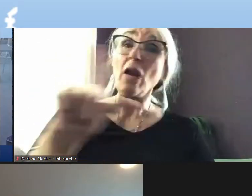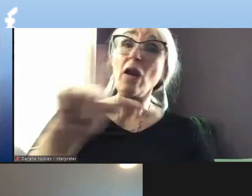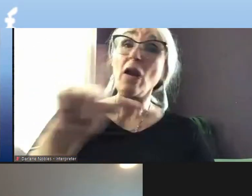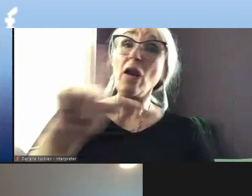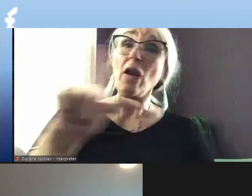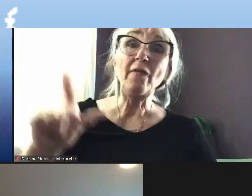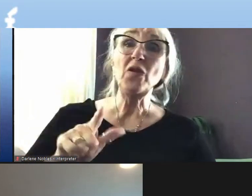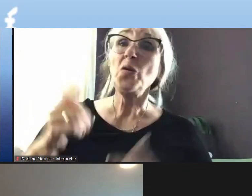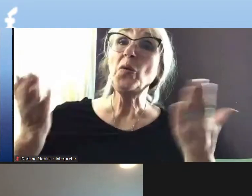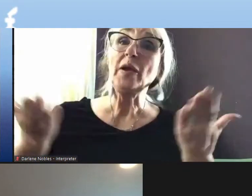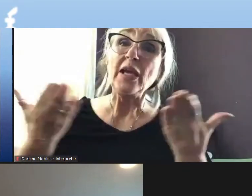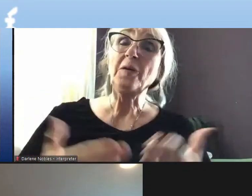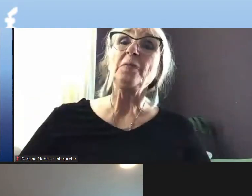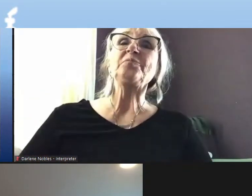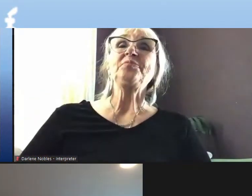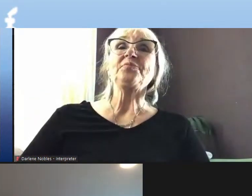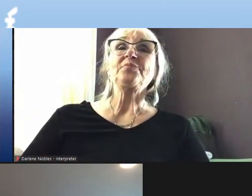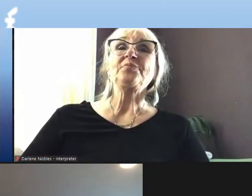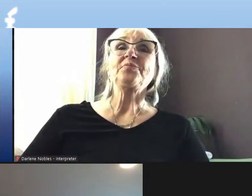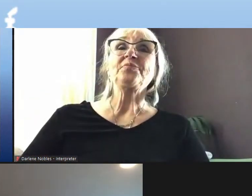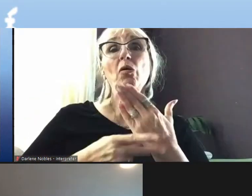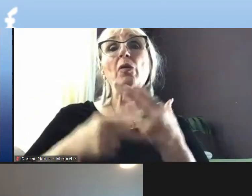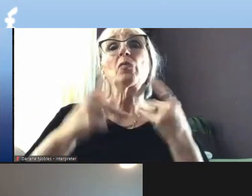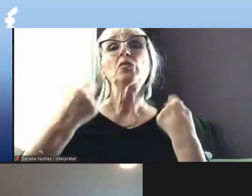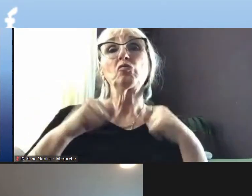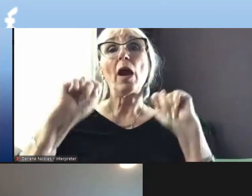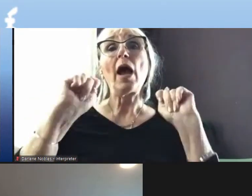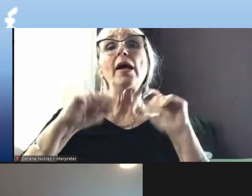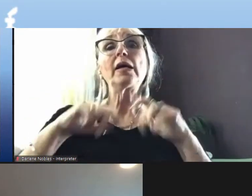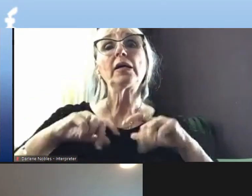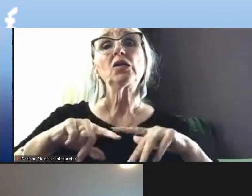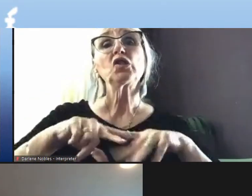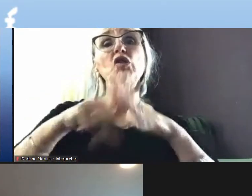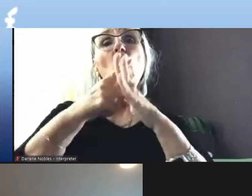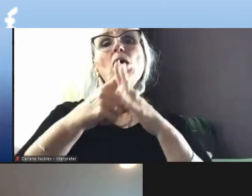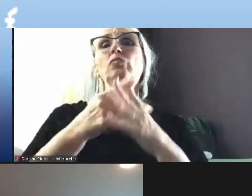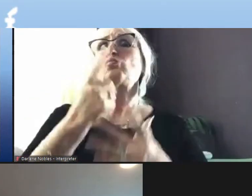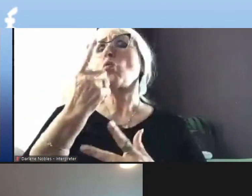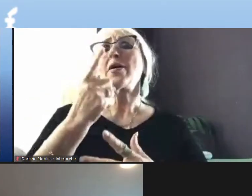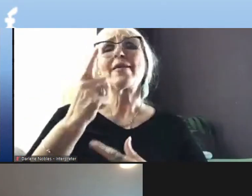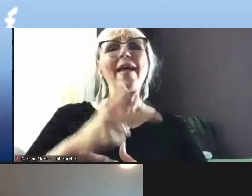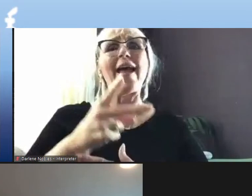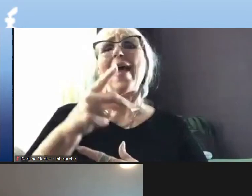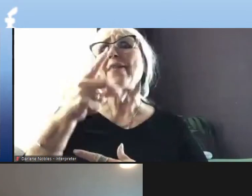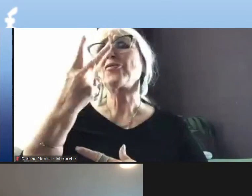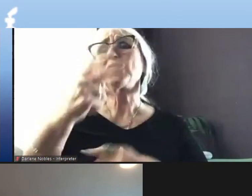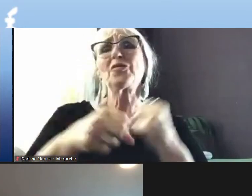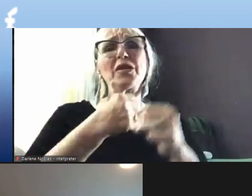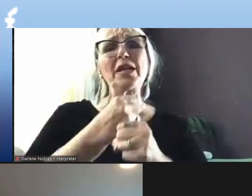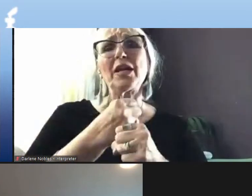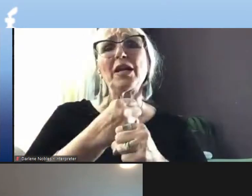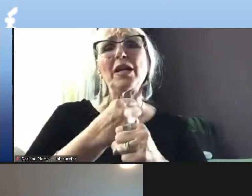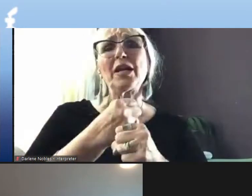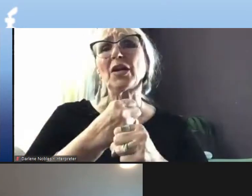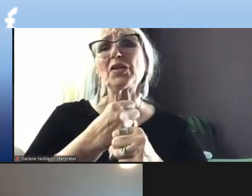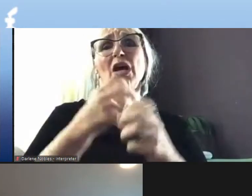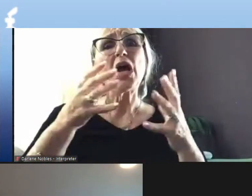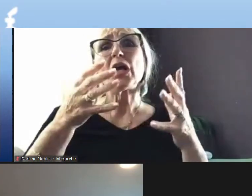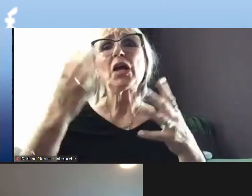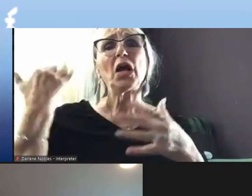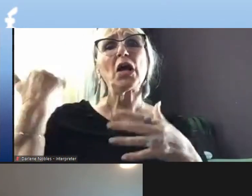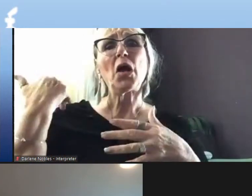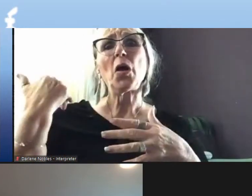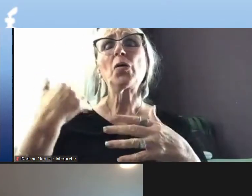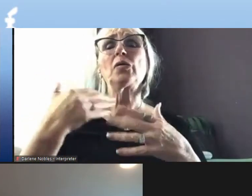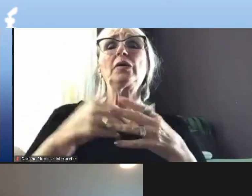Like many of the programs that we tried to start a year and a half or 2 years ago, had a little blip with the